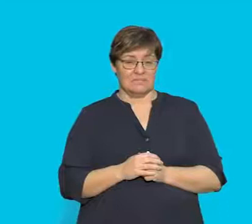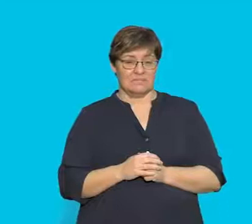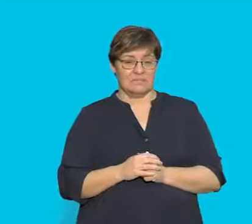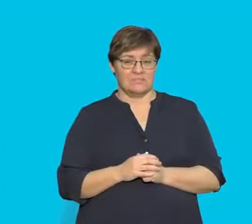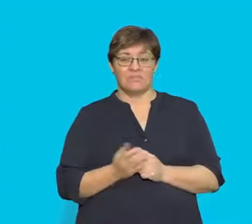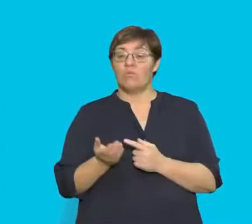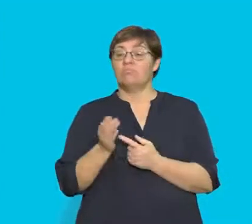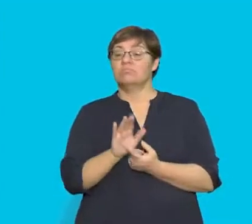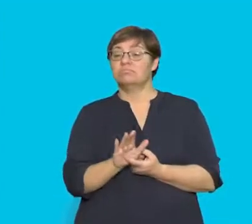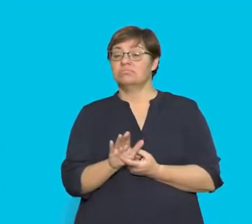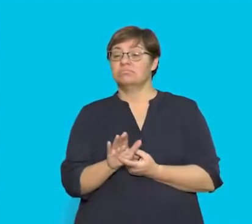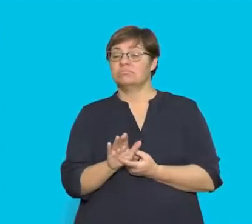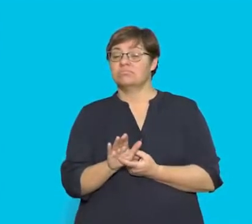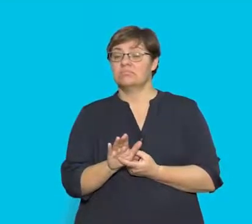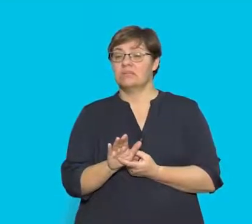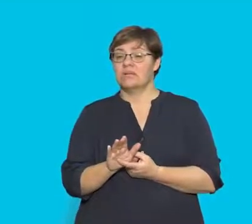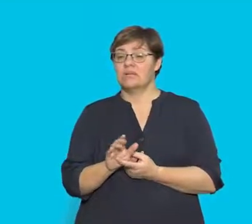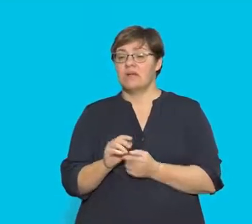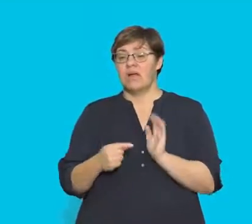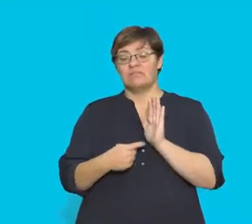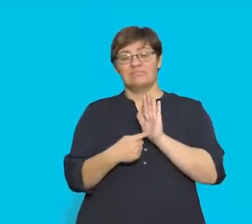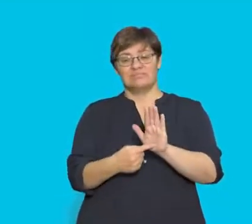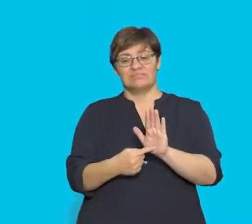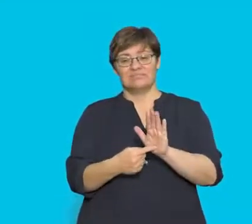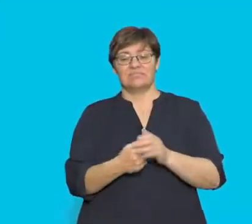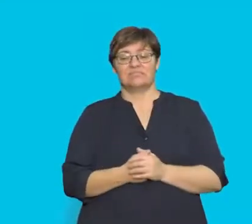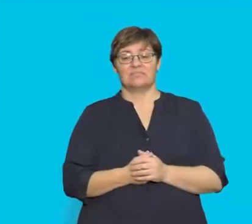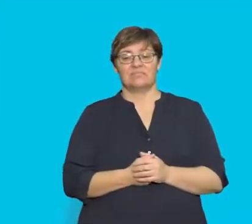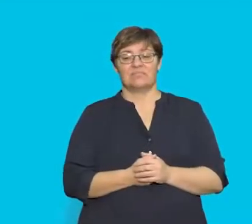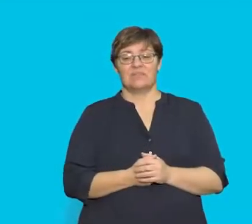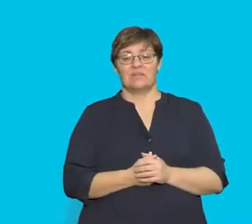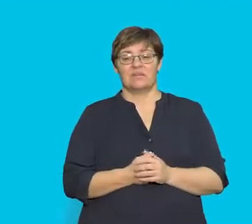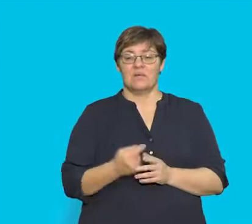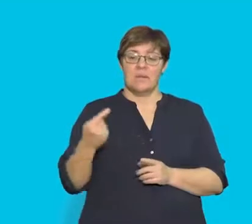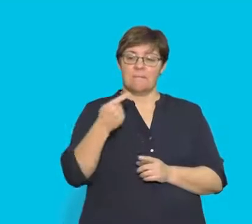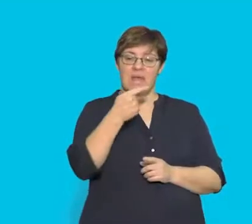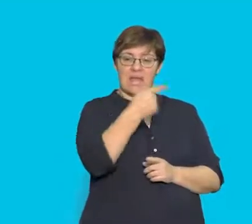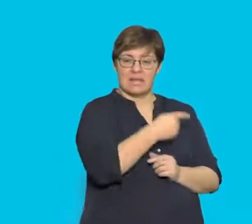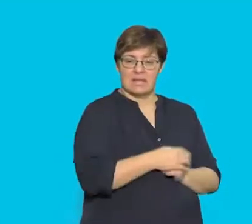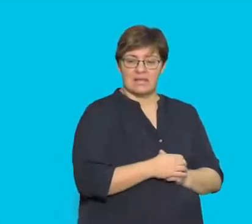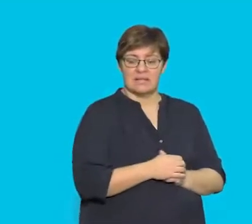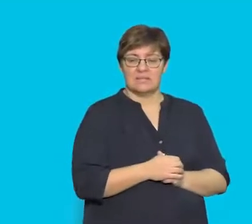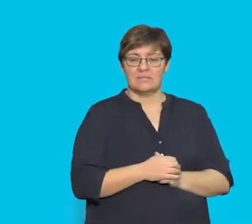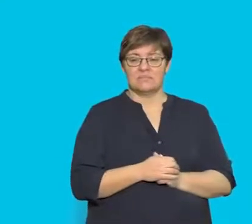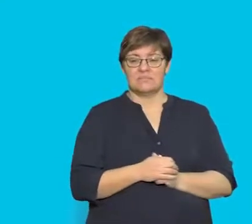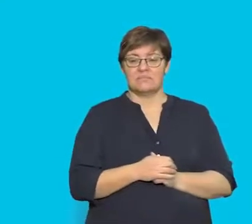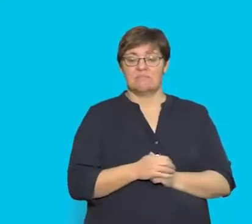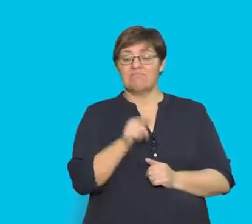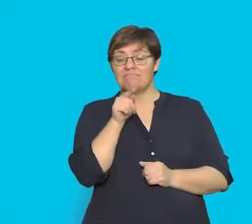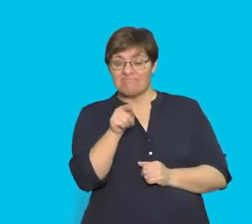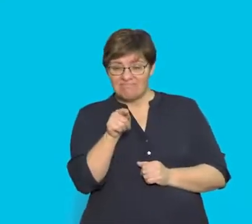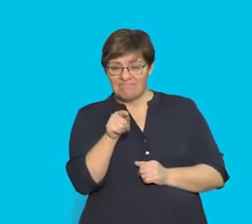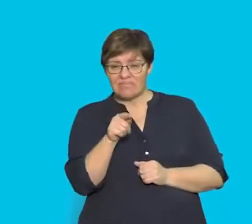our simulation, which we had, or the diagram of our simulation, which I'm just going back to over